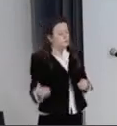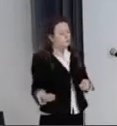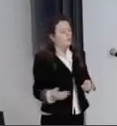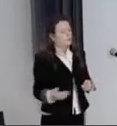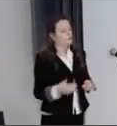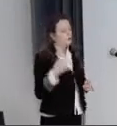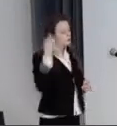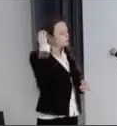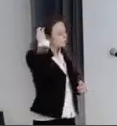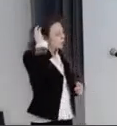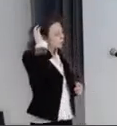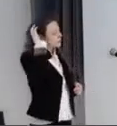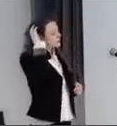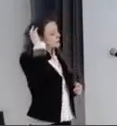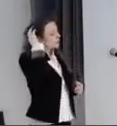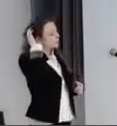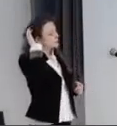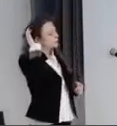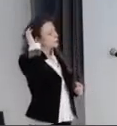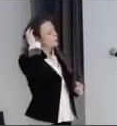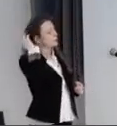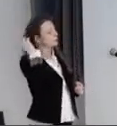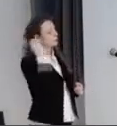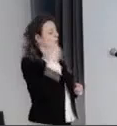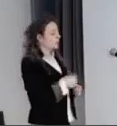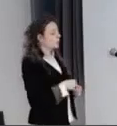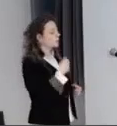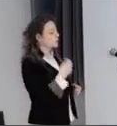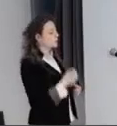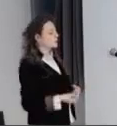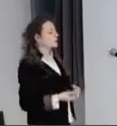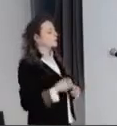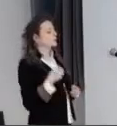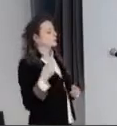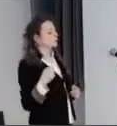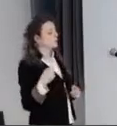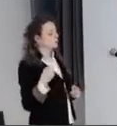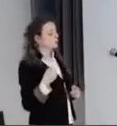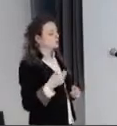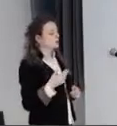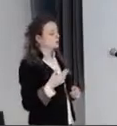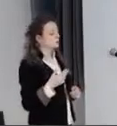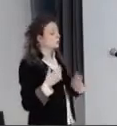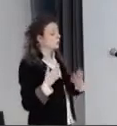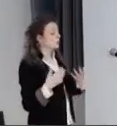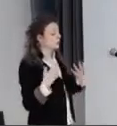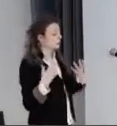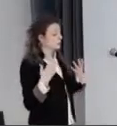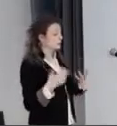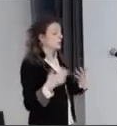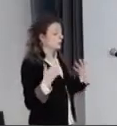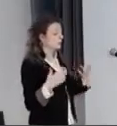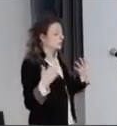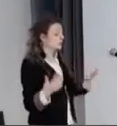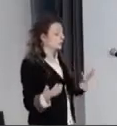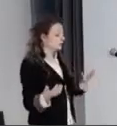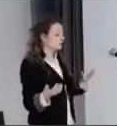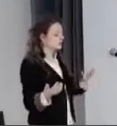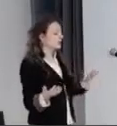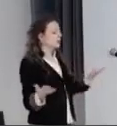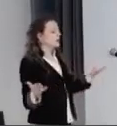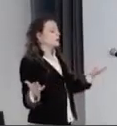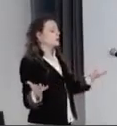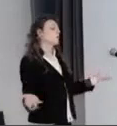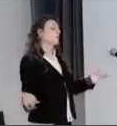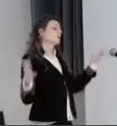certain versions, stronger versions of cognitivism, according to which you need to know the history of a certain object to appreciate, to properly aesthetically appreciate